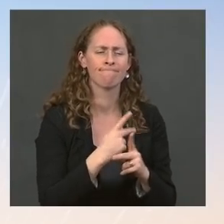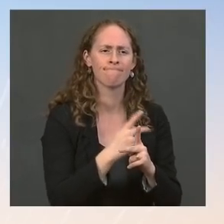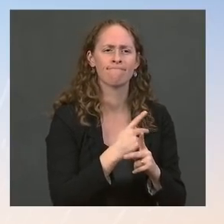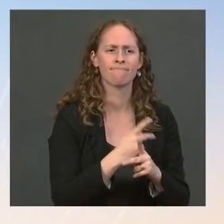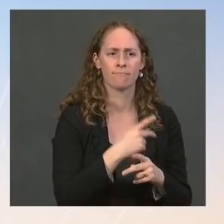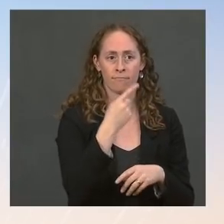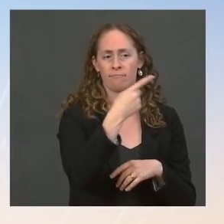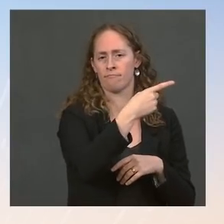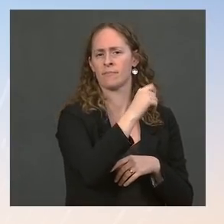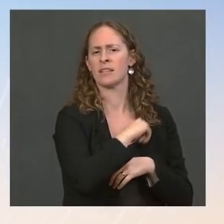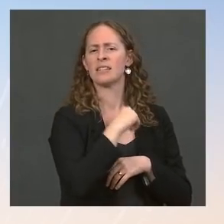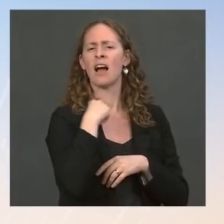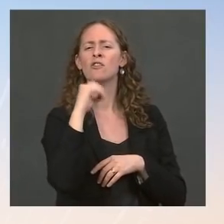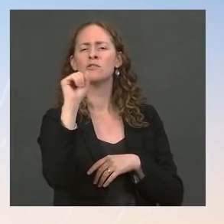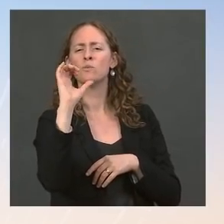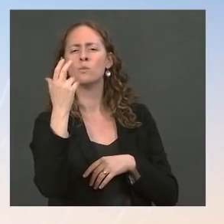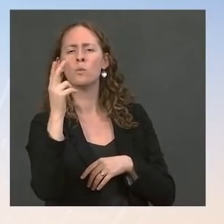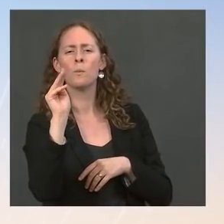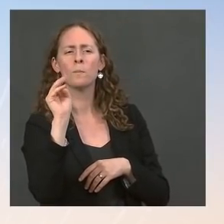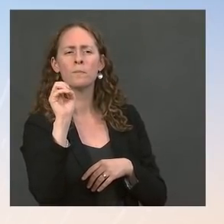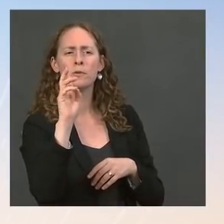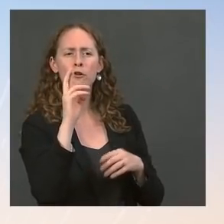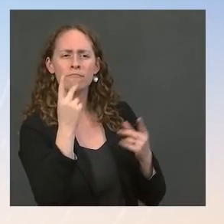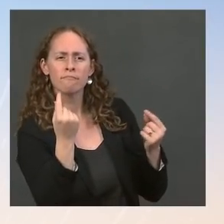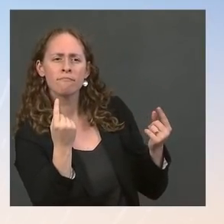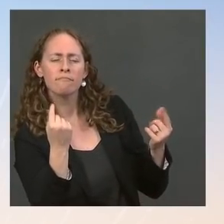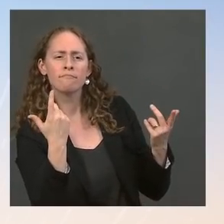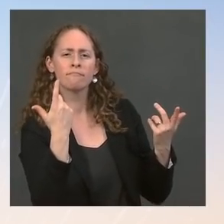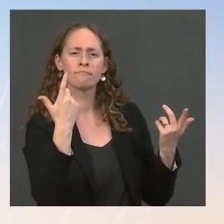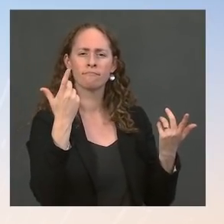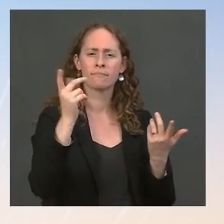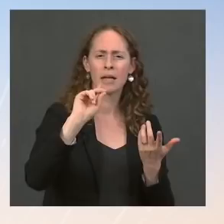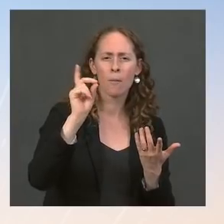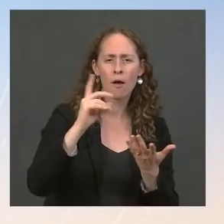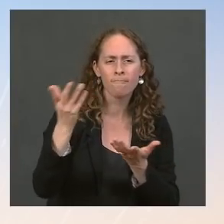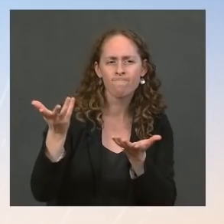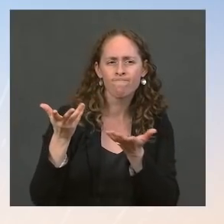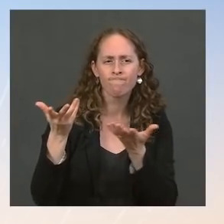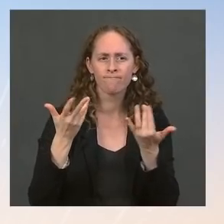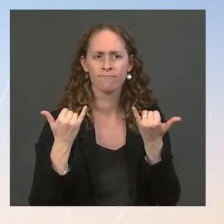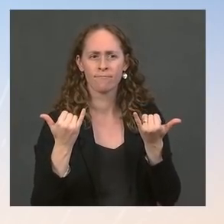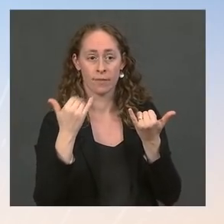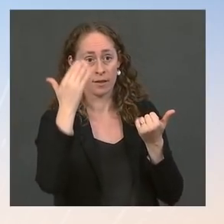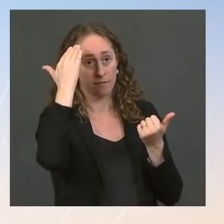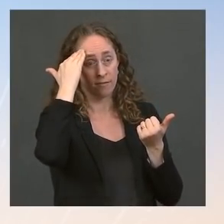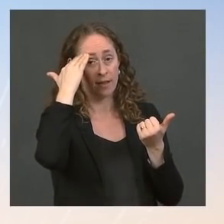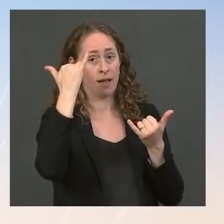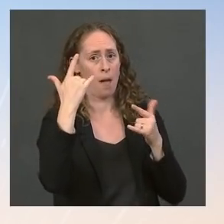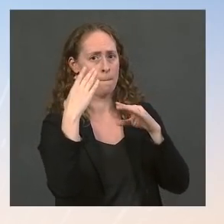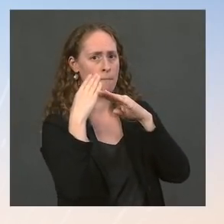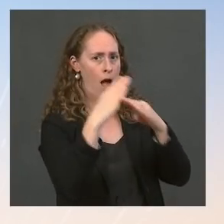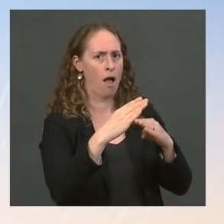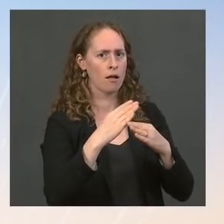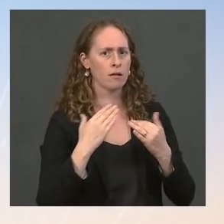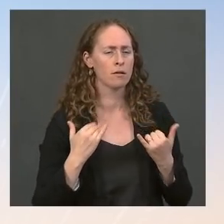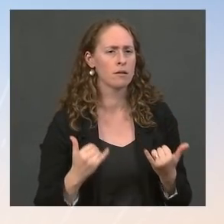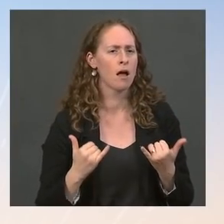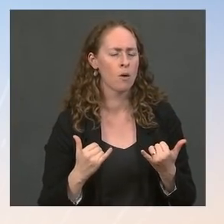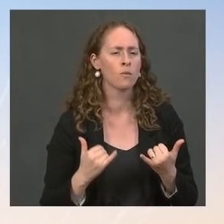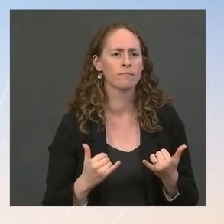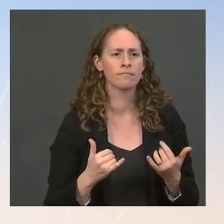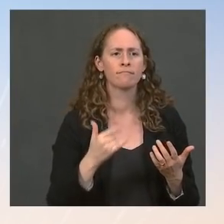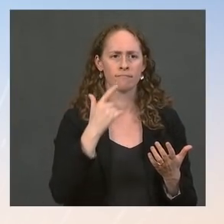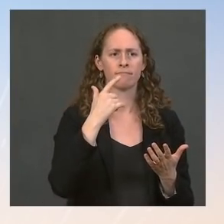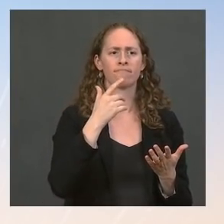move forward with Democrats. We're being blocked on that effort currently by Senator